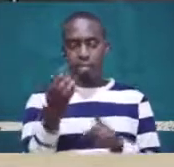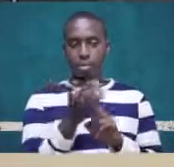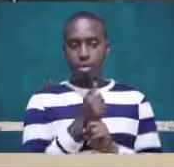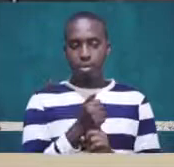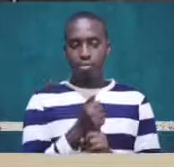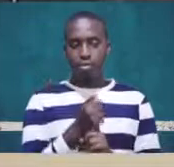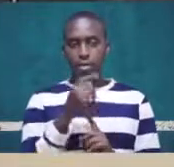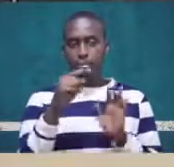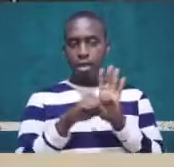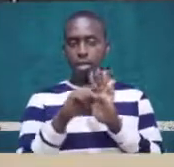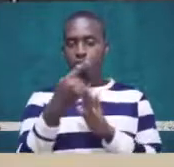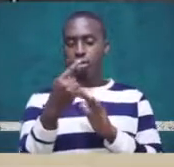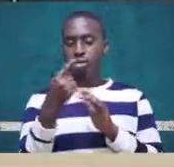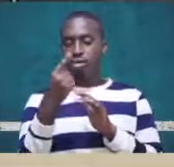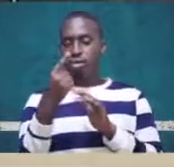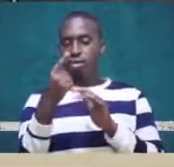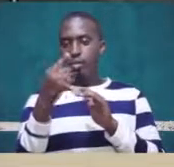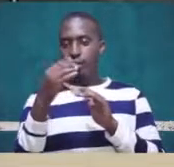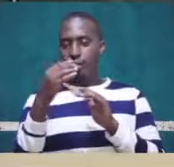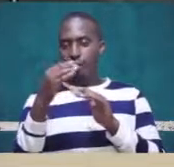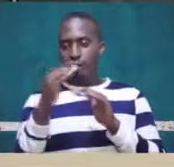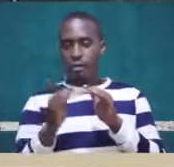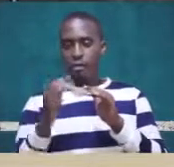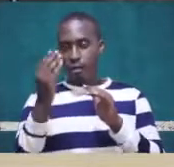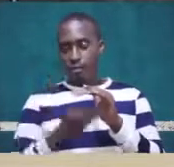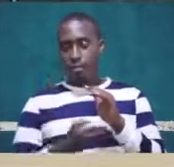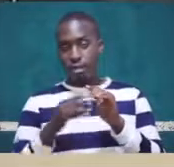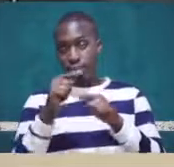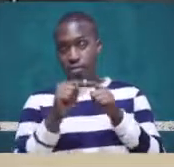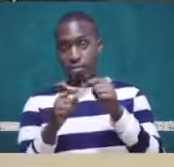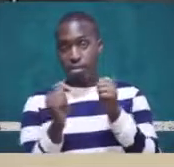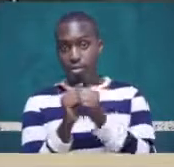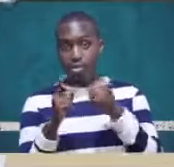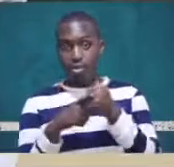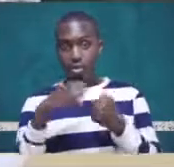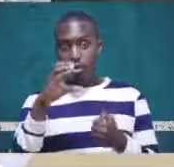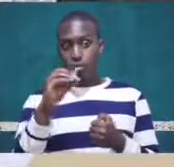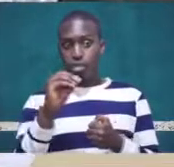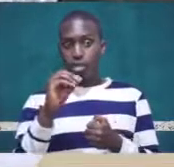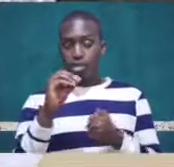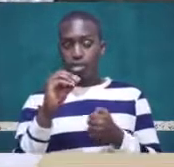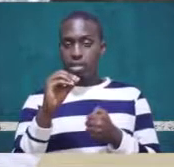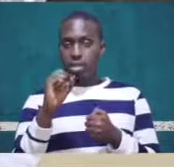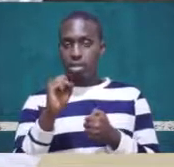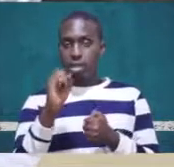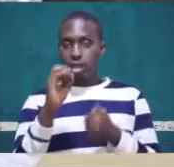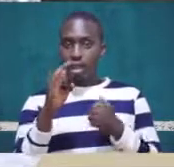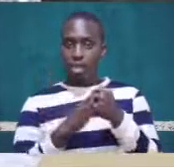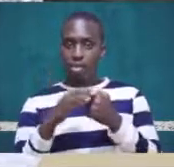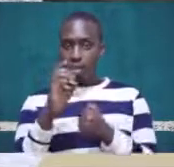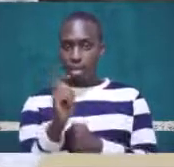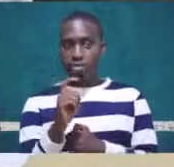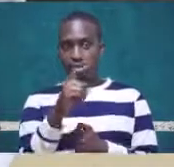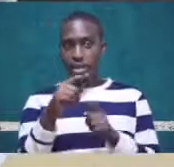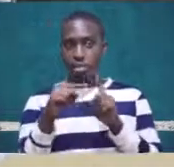get 1 over 16 cosine of 8x. This is